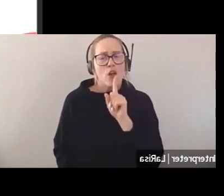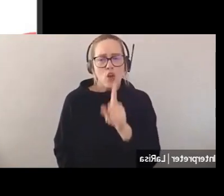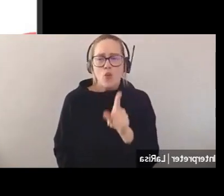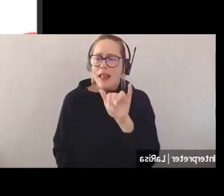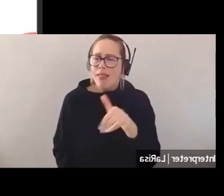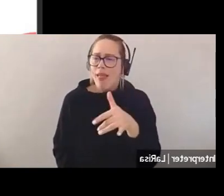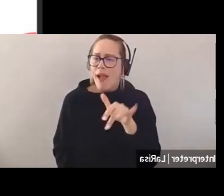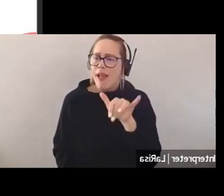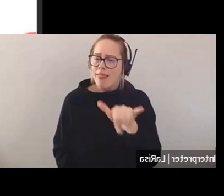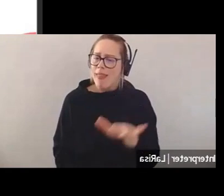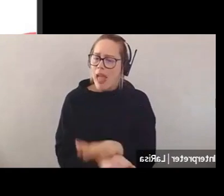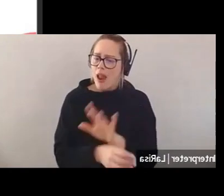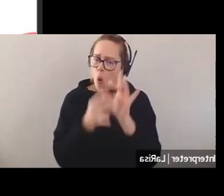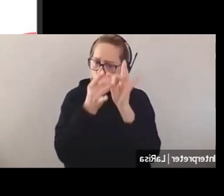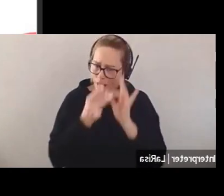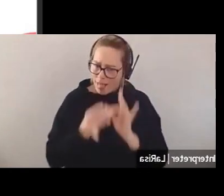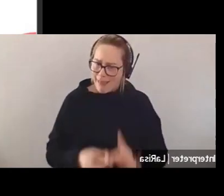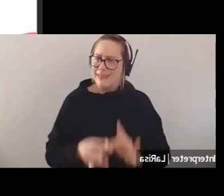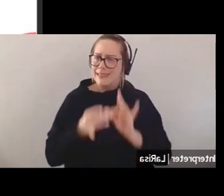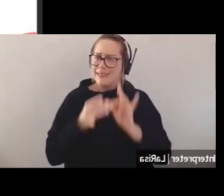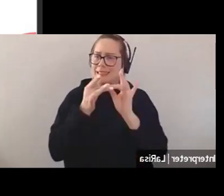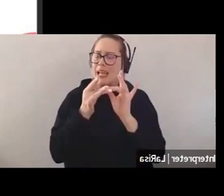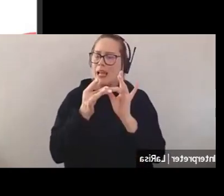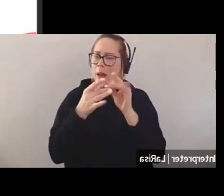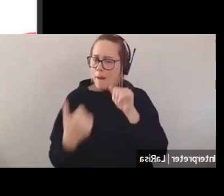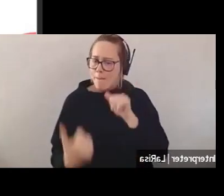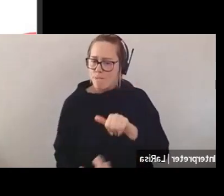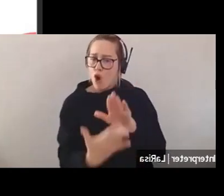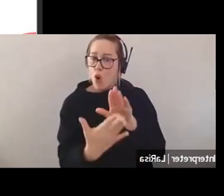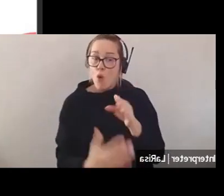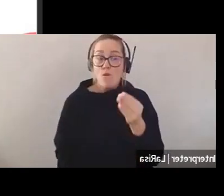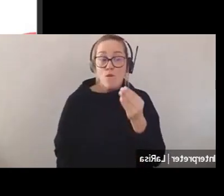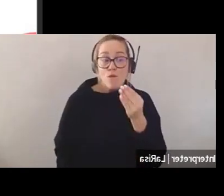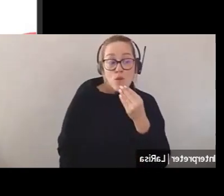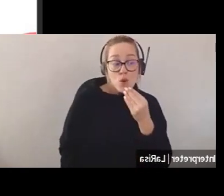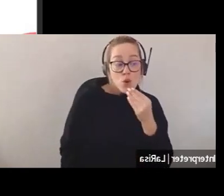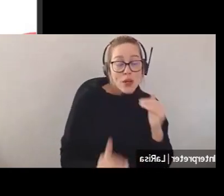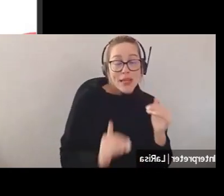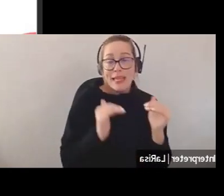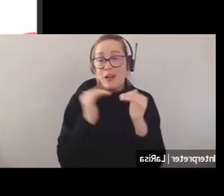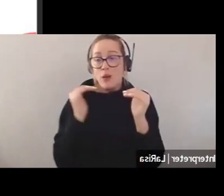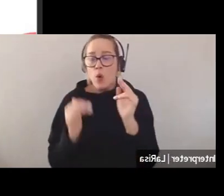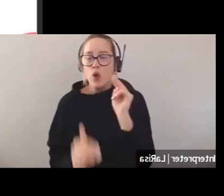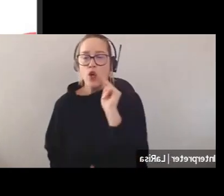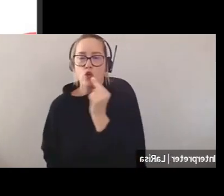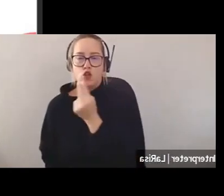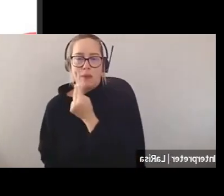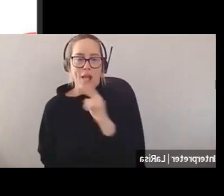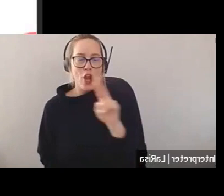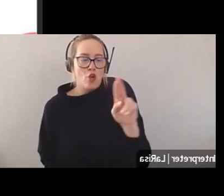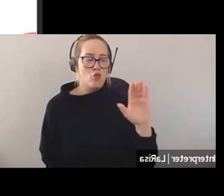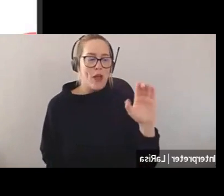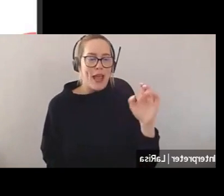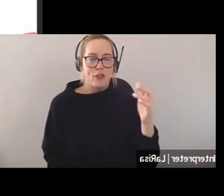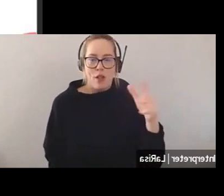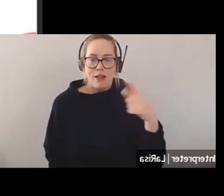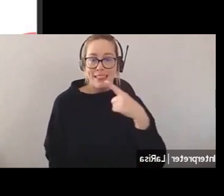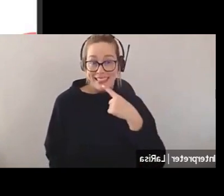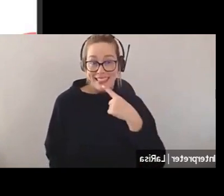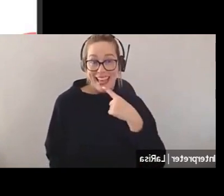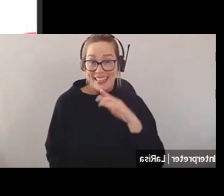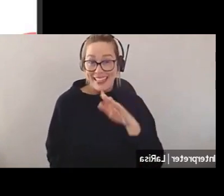disabilities. I also really like this holistic approach of understanding food as